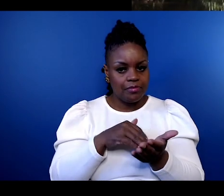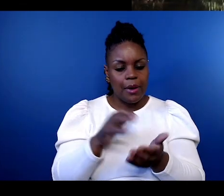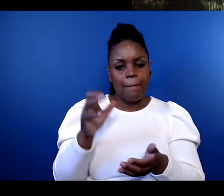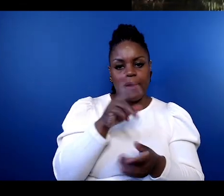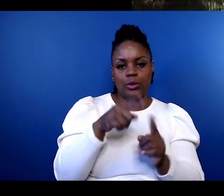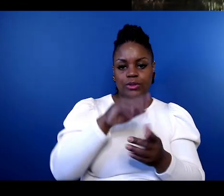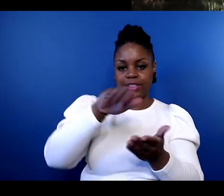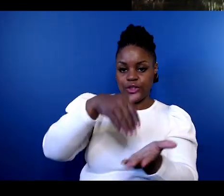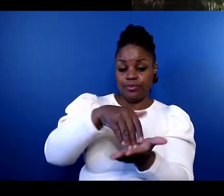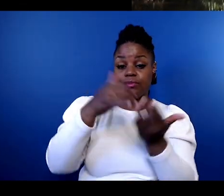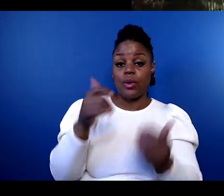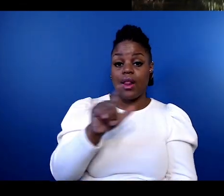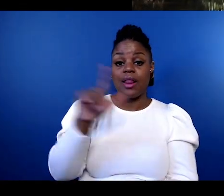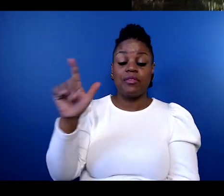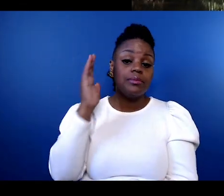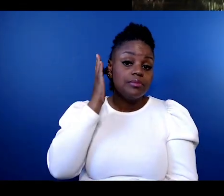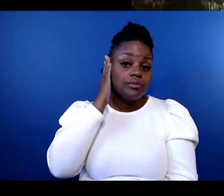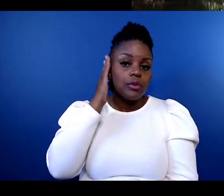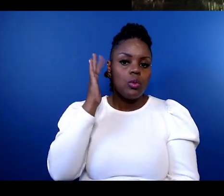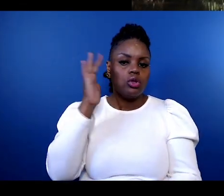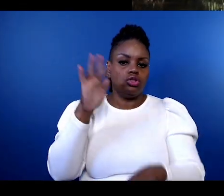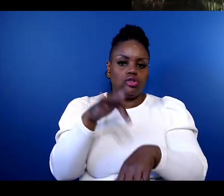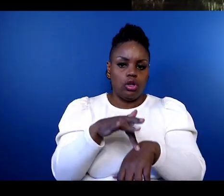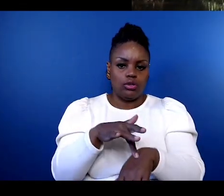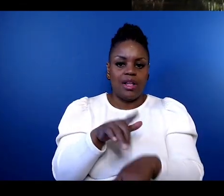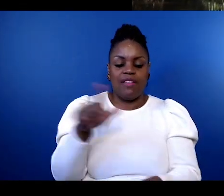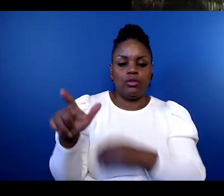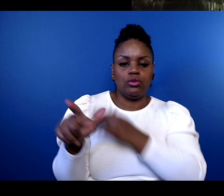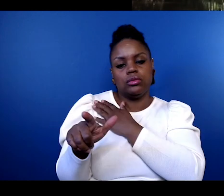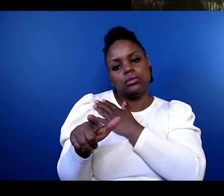Back to center. I'll bring the left ear to the left shoulder.